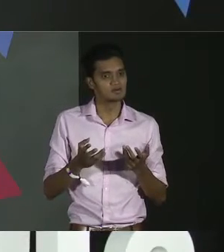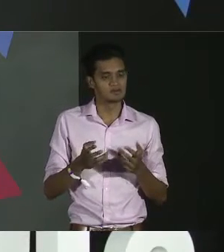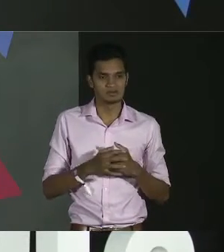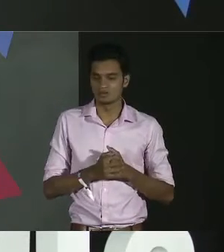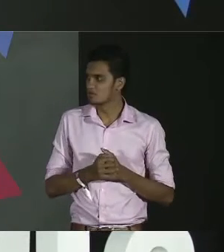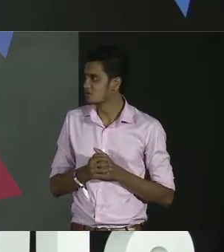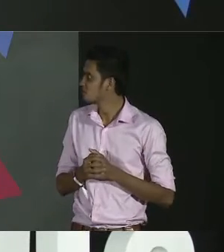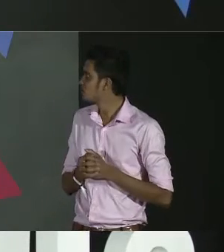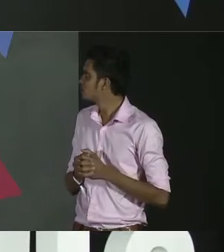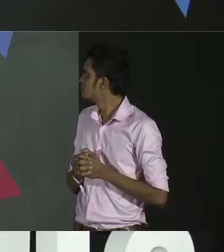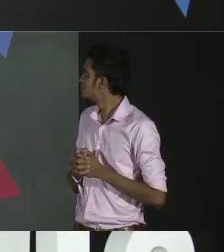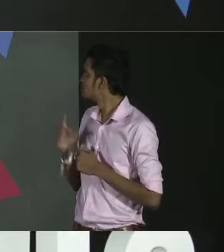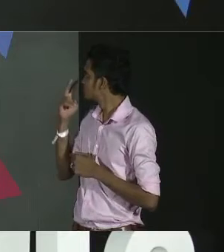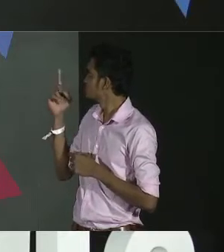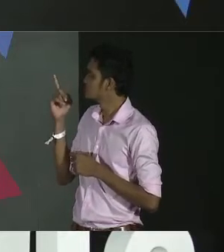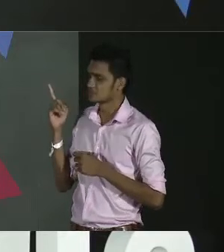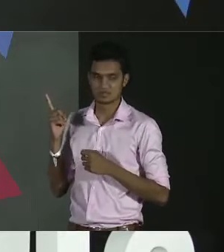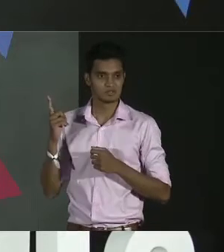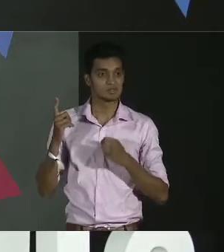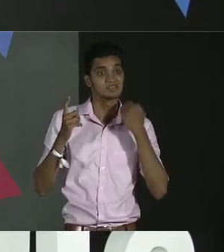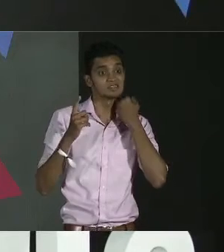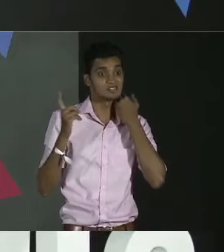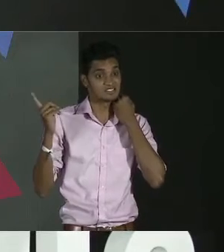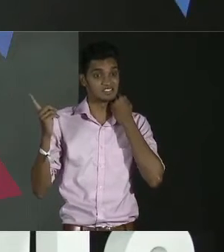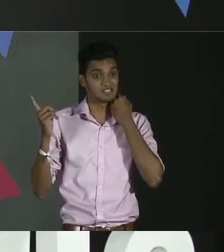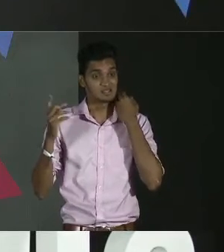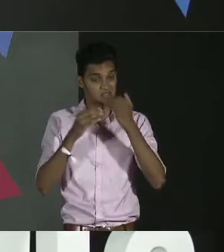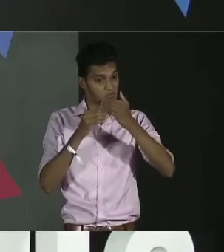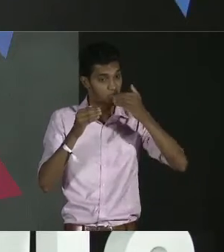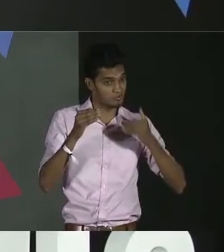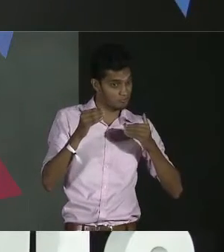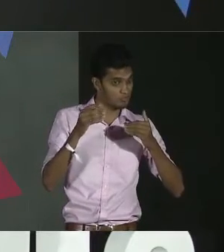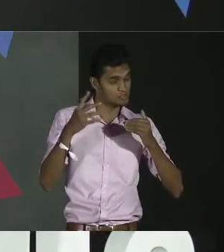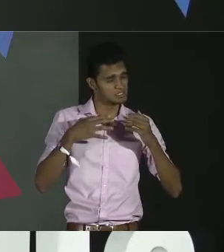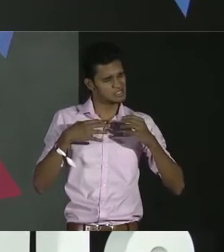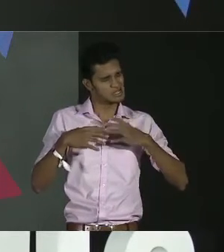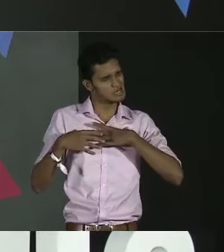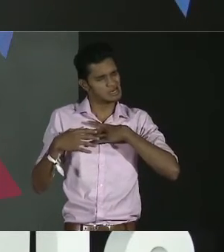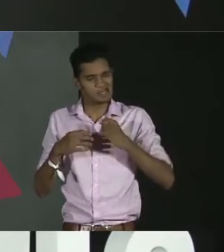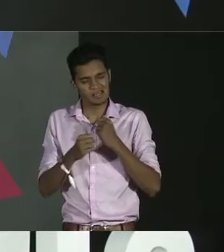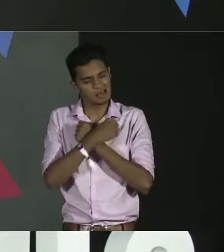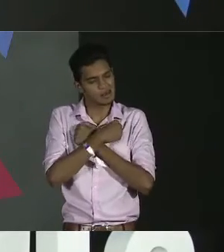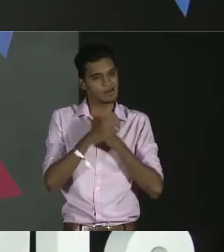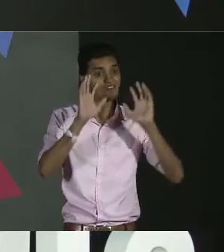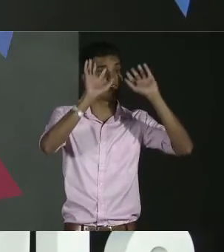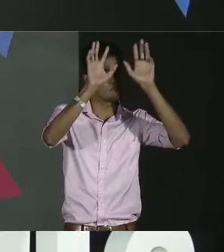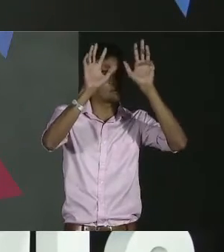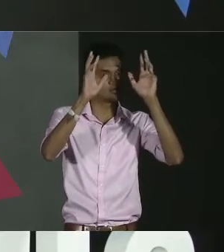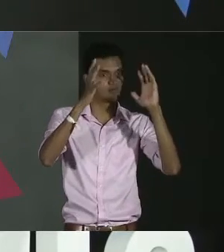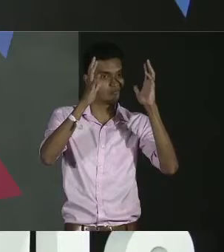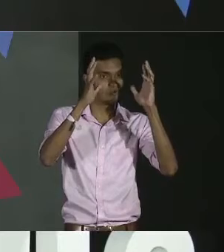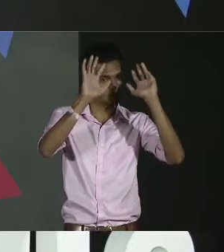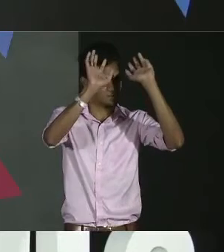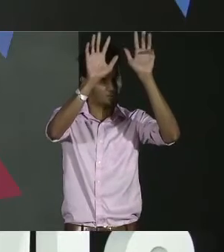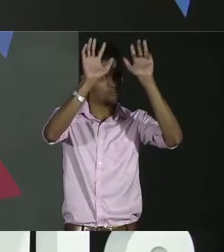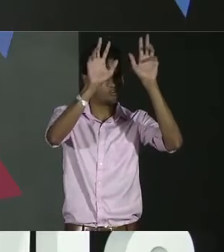Now, before my illness, I loved volleyball with a passion. I knew I started late in life and I couldn't do anything serious